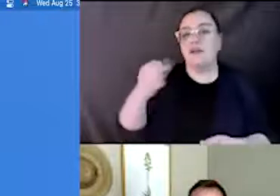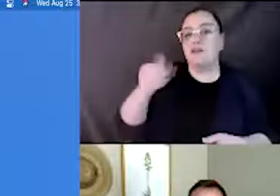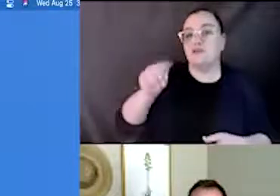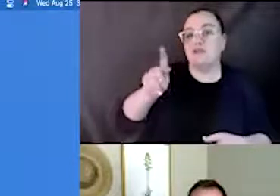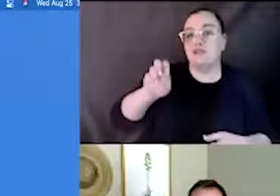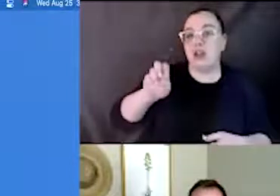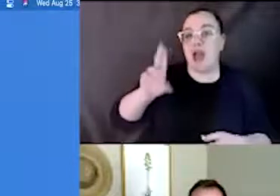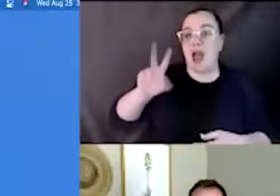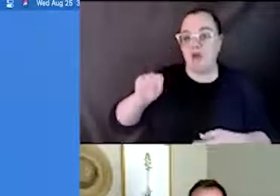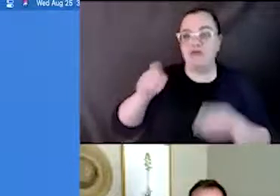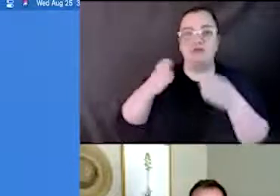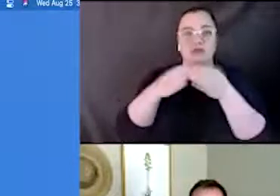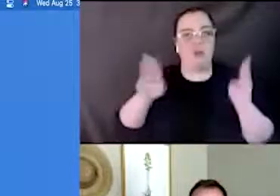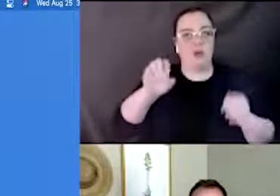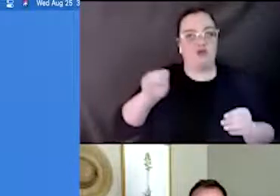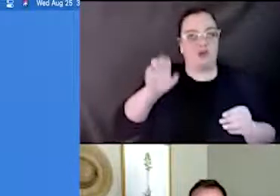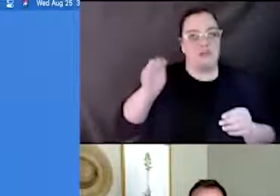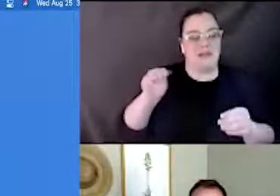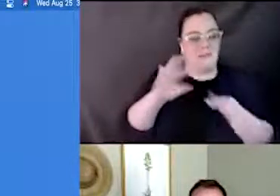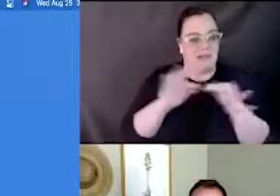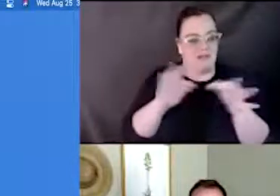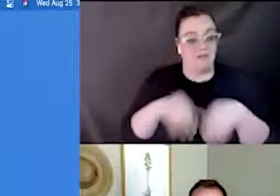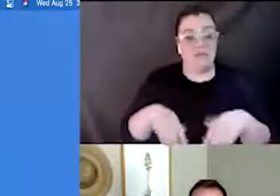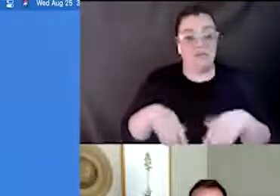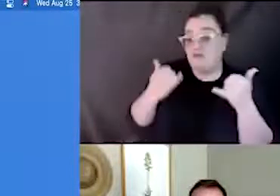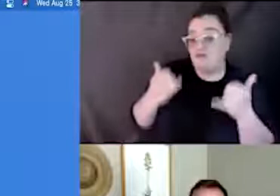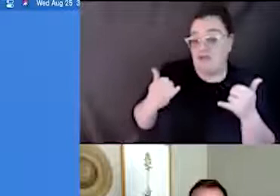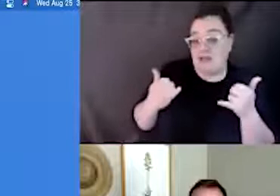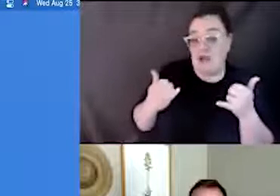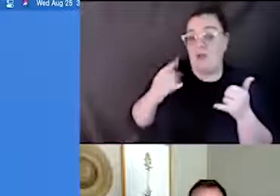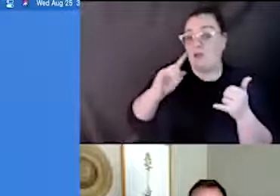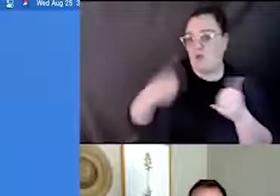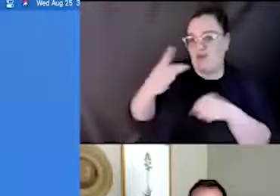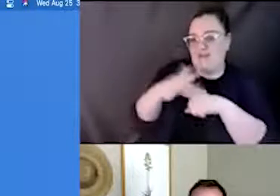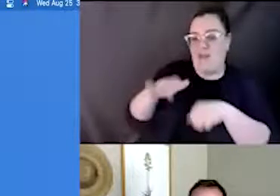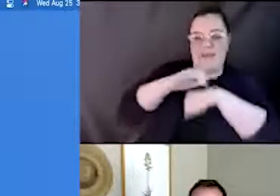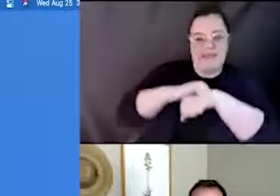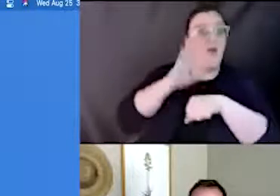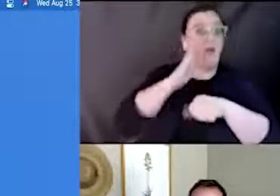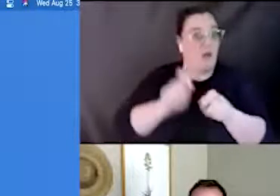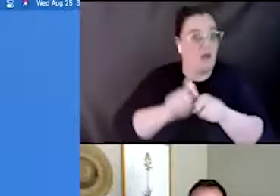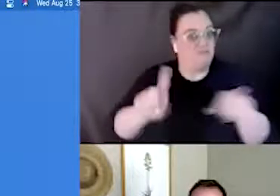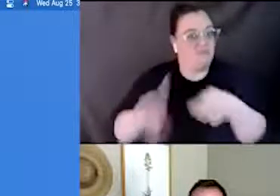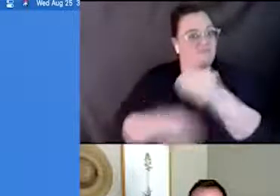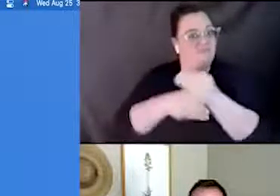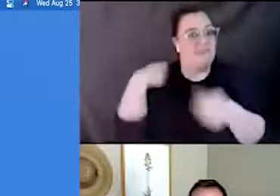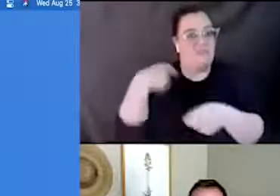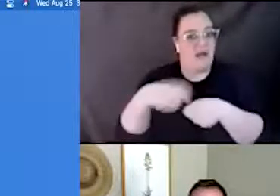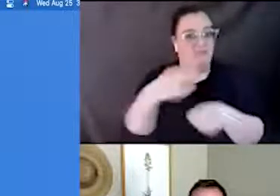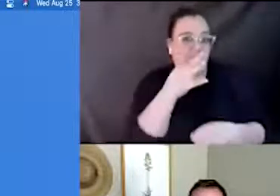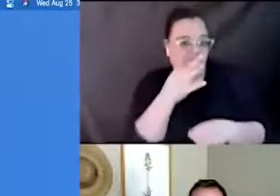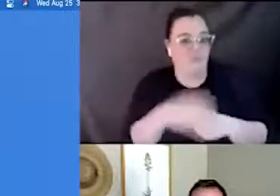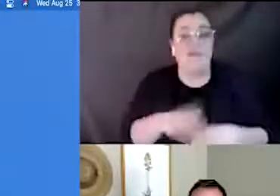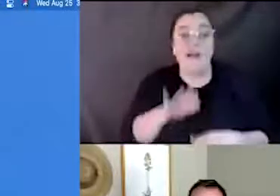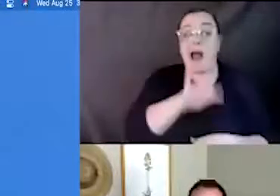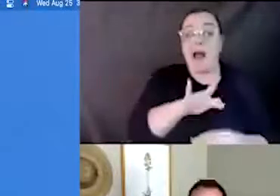messaging. Right now, we just have it only available in English. We're going to relaunch the Spanish very soon. And when I click on the English button here, it's